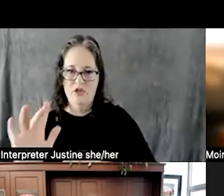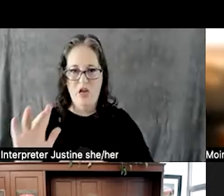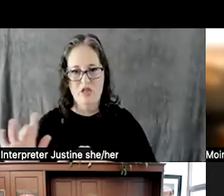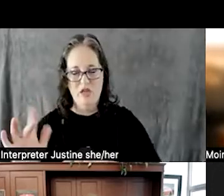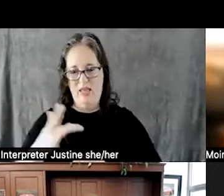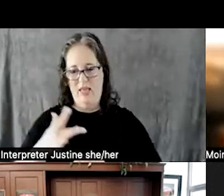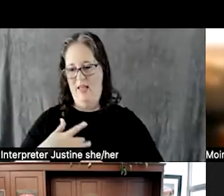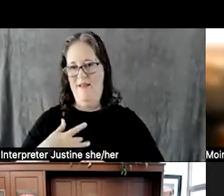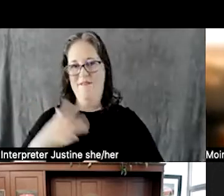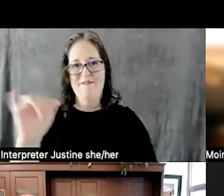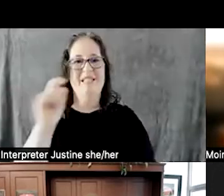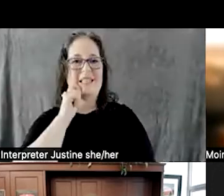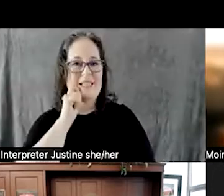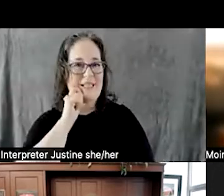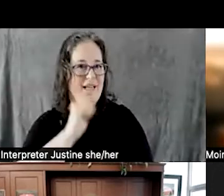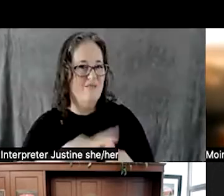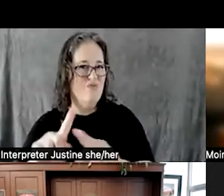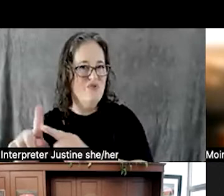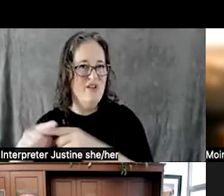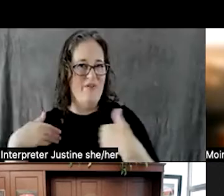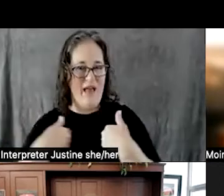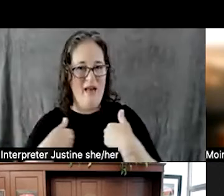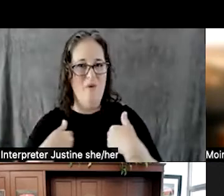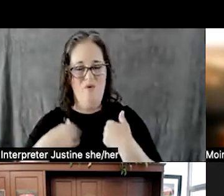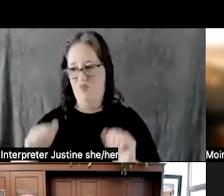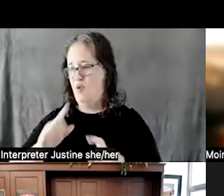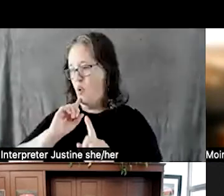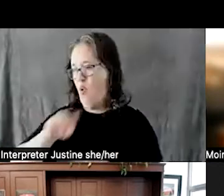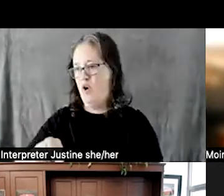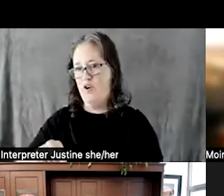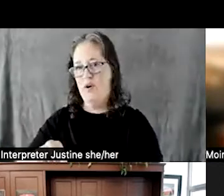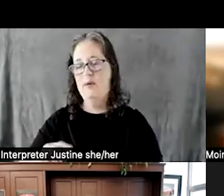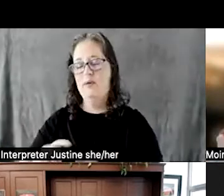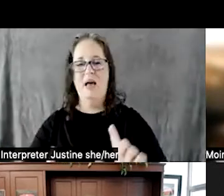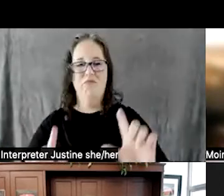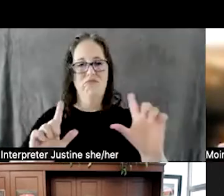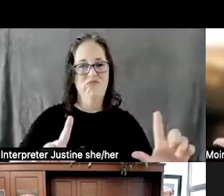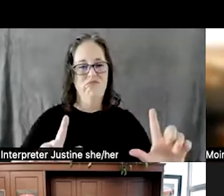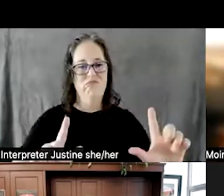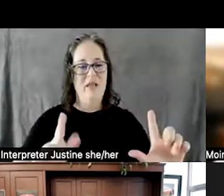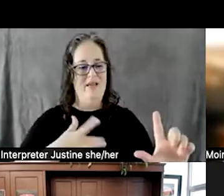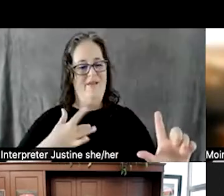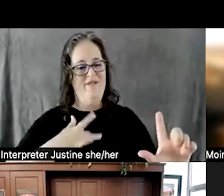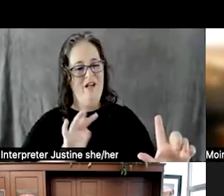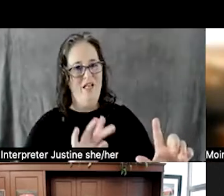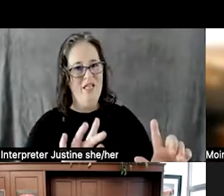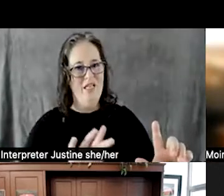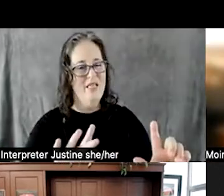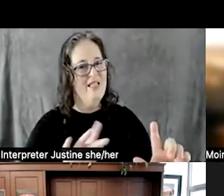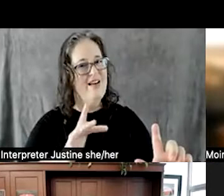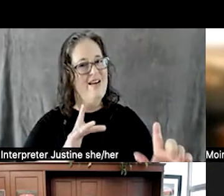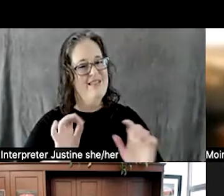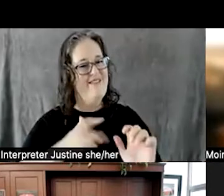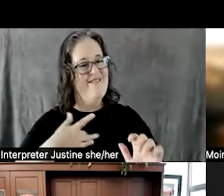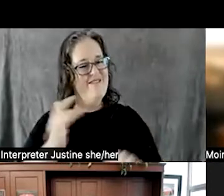of different animals. So you can order those, and then and I think everybody would love to do that, right? So it's